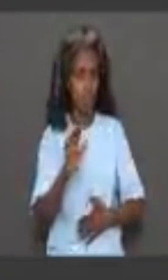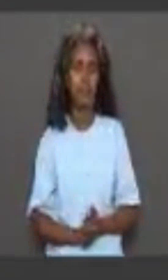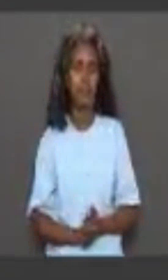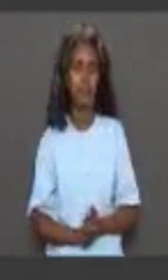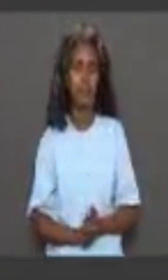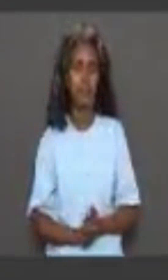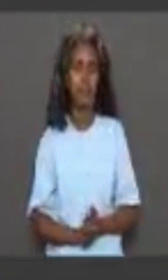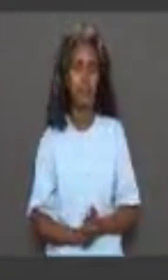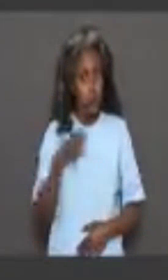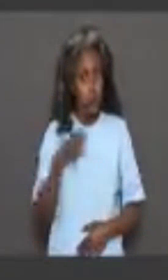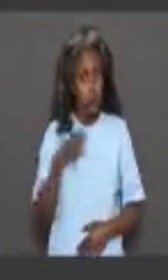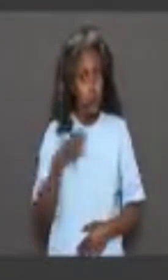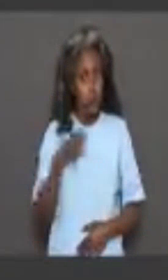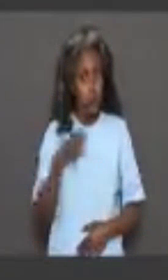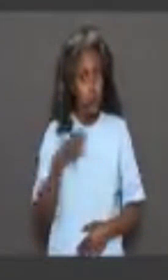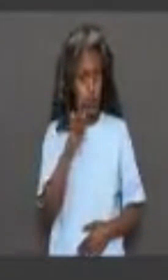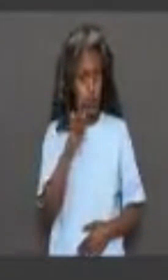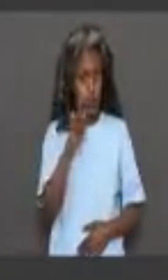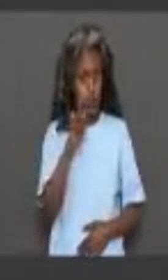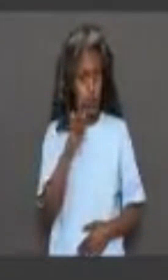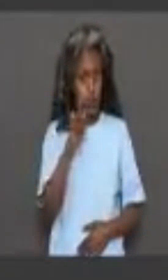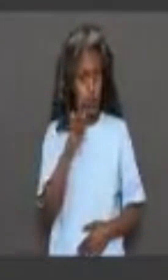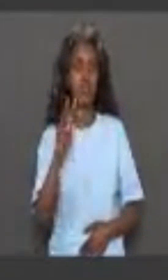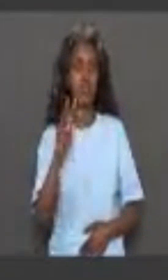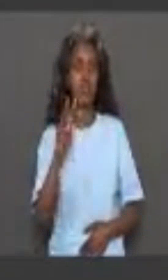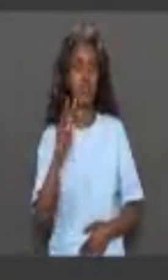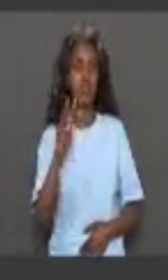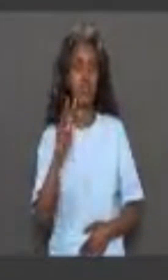will use 1 and 2.